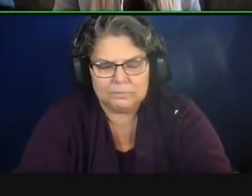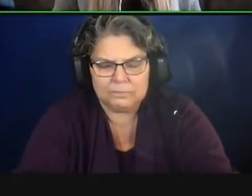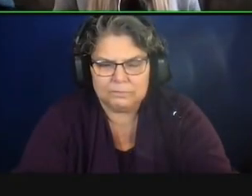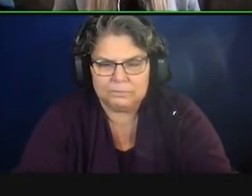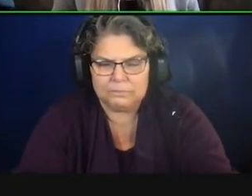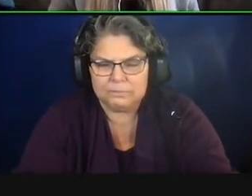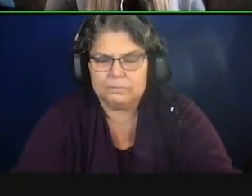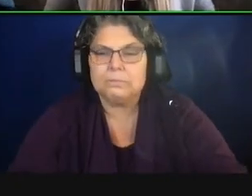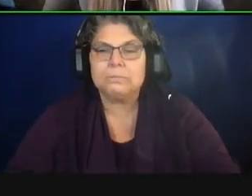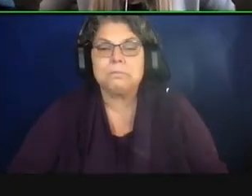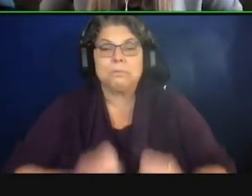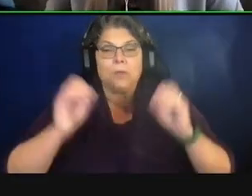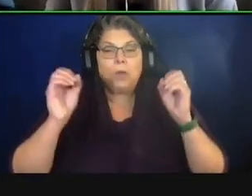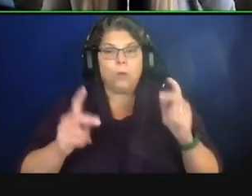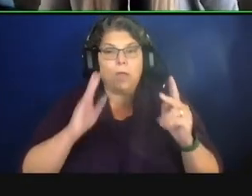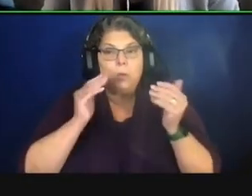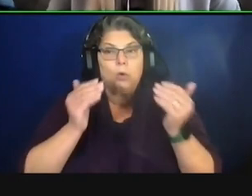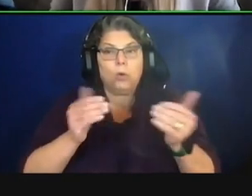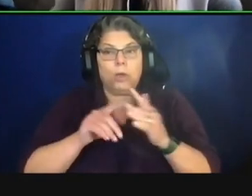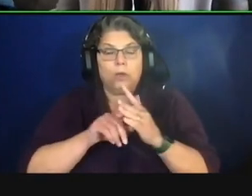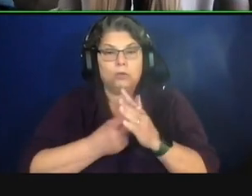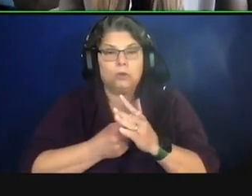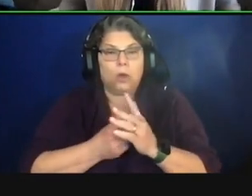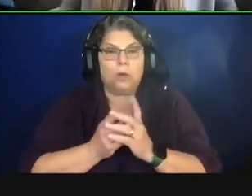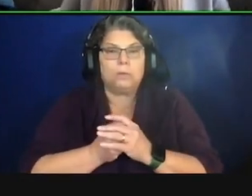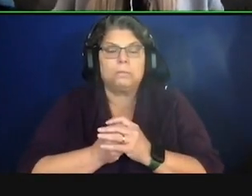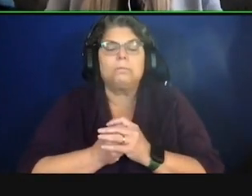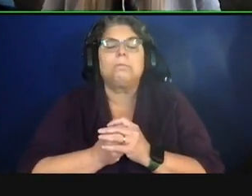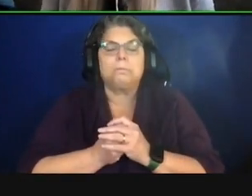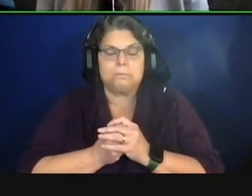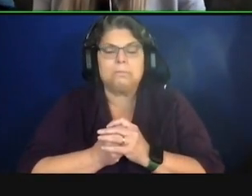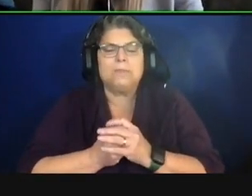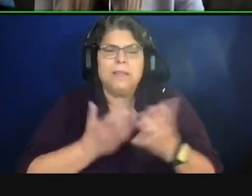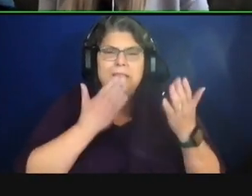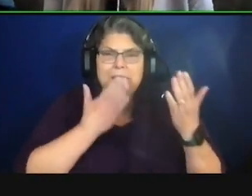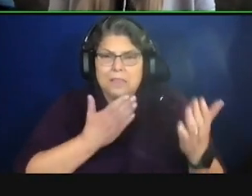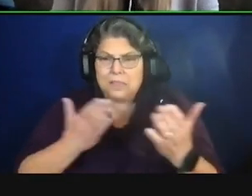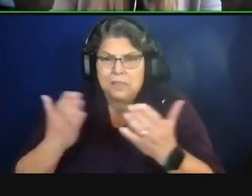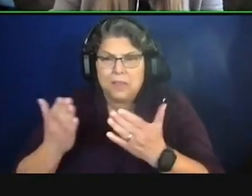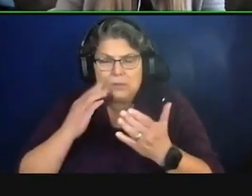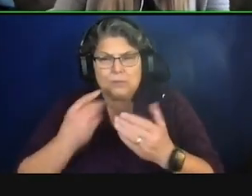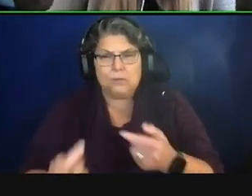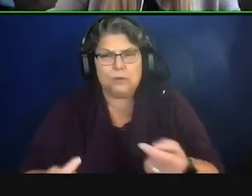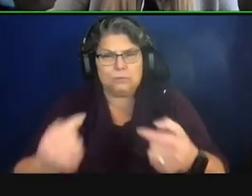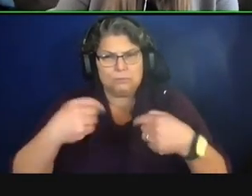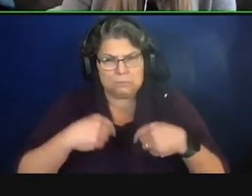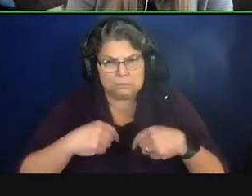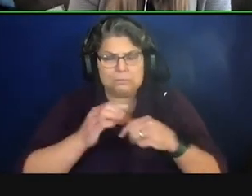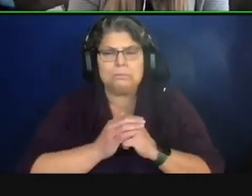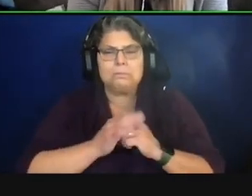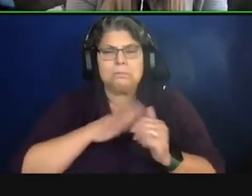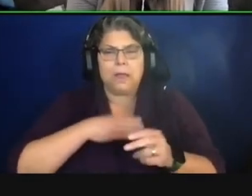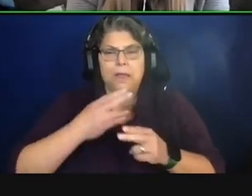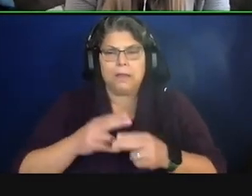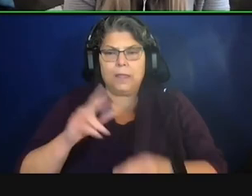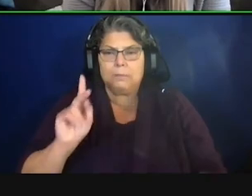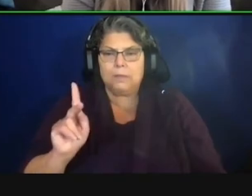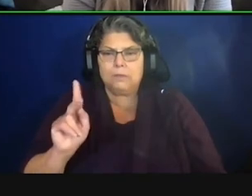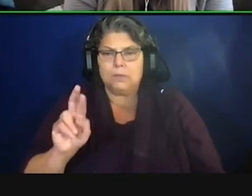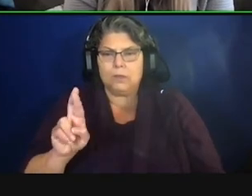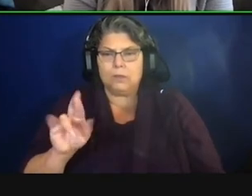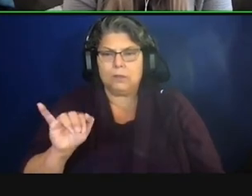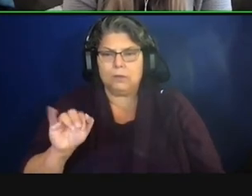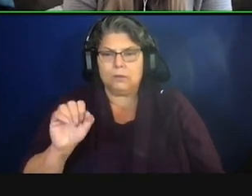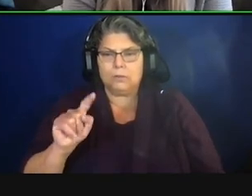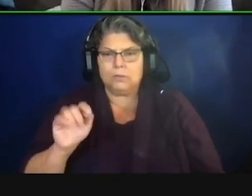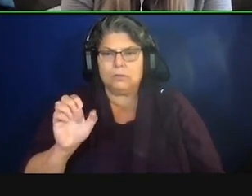Okay, we'll go ahead and get started. All right, thank you everybody for joining us. My name is Kristen Stratton,